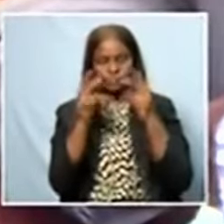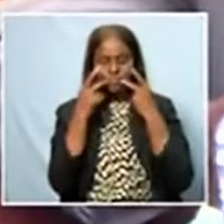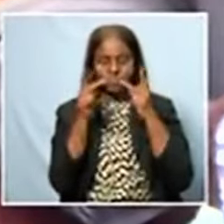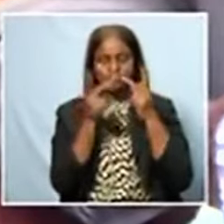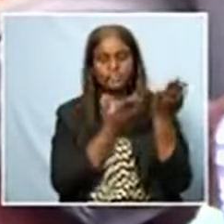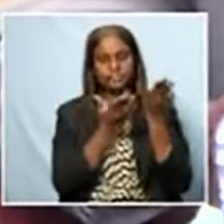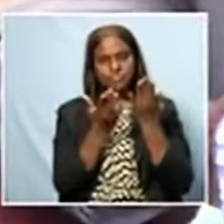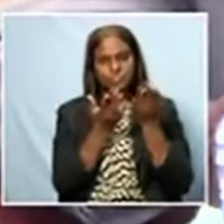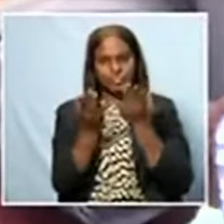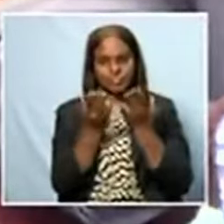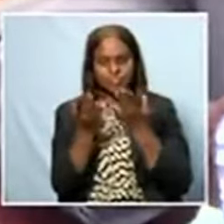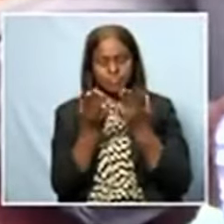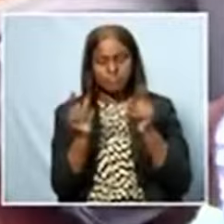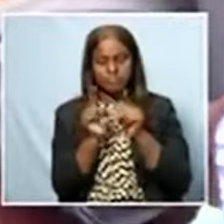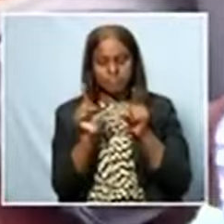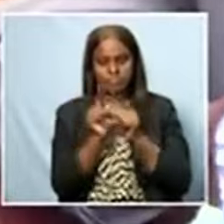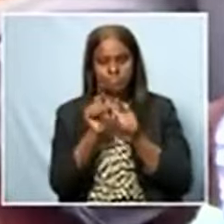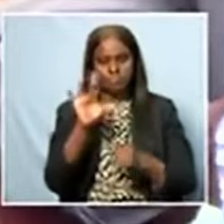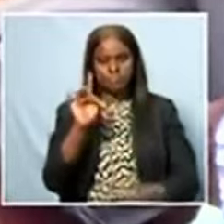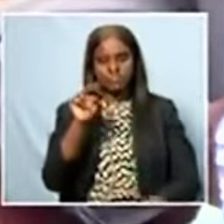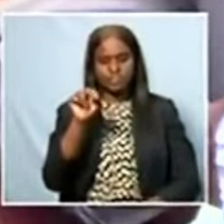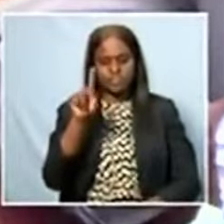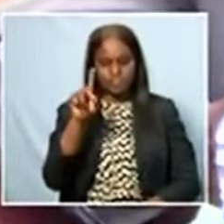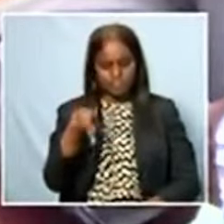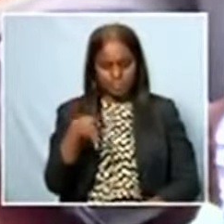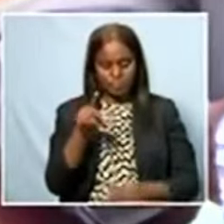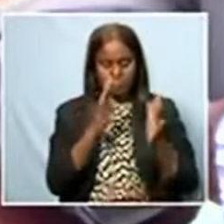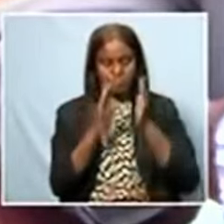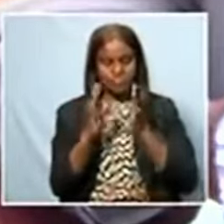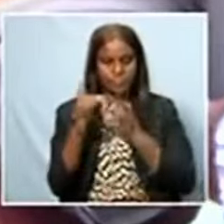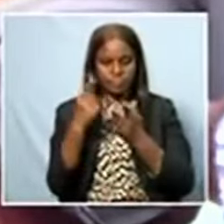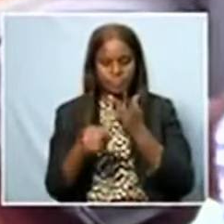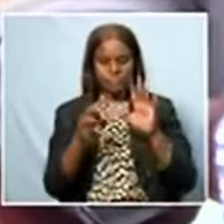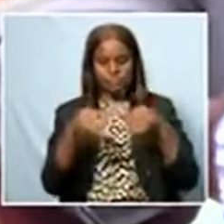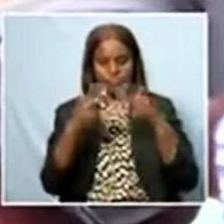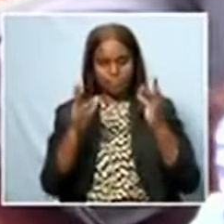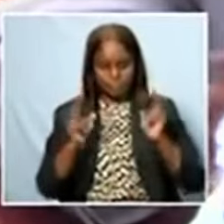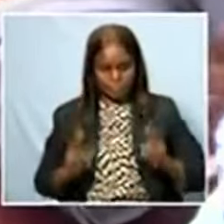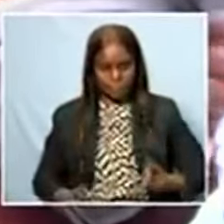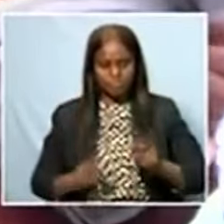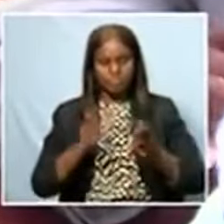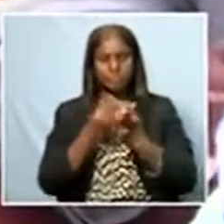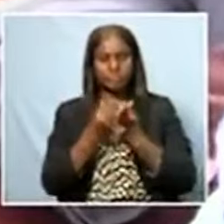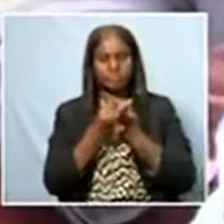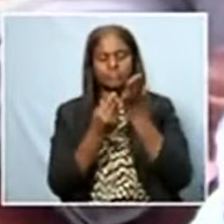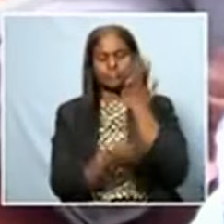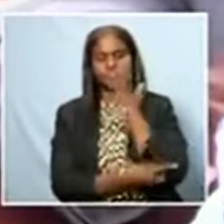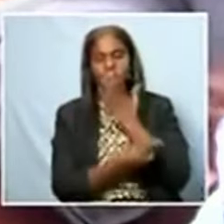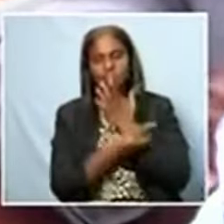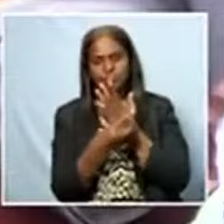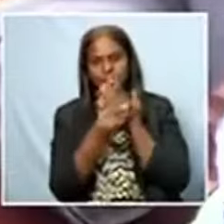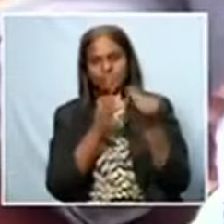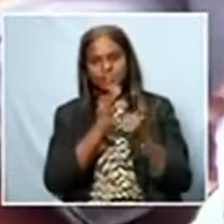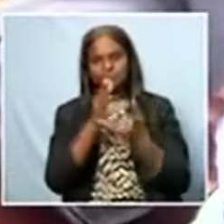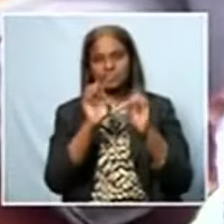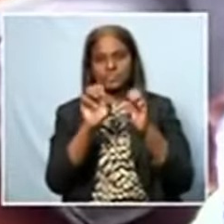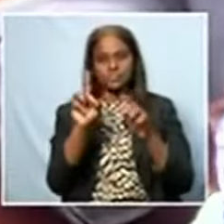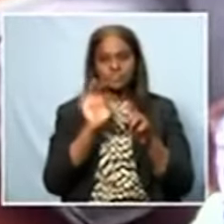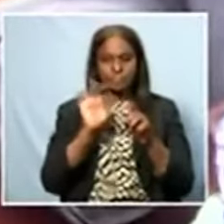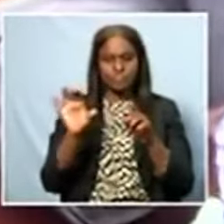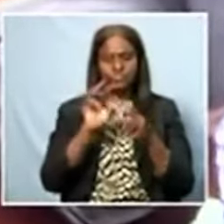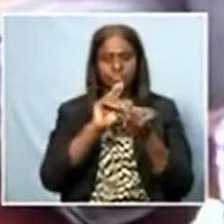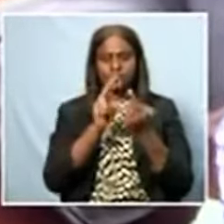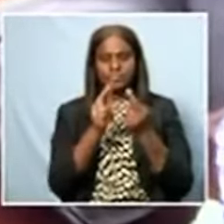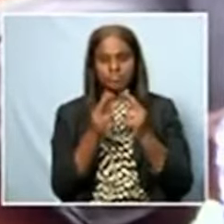service delivery, the 8th National Development Plan that promotes human capital development through education sector